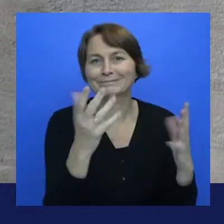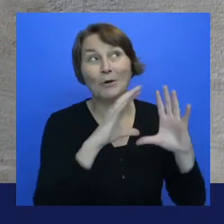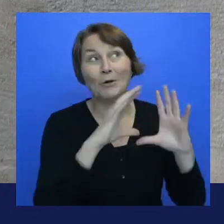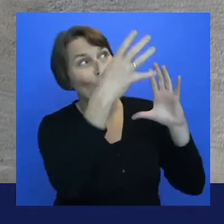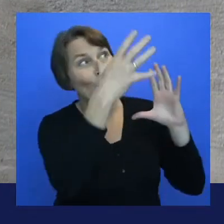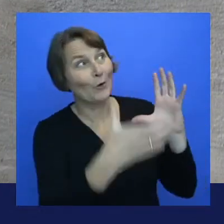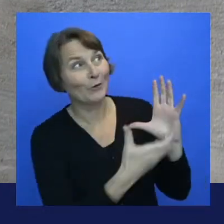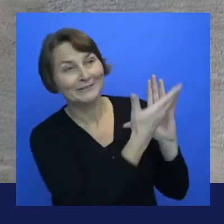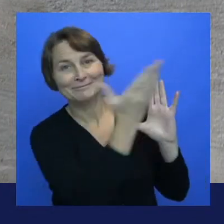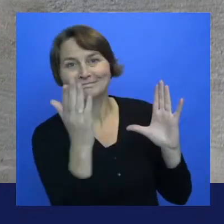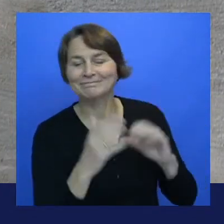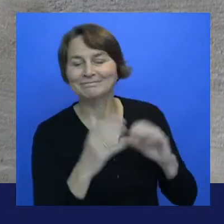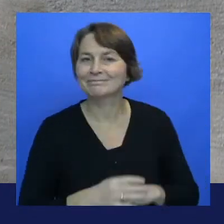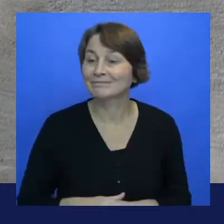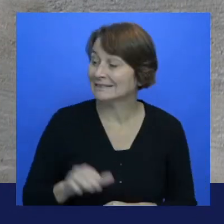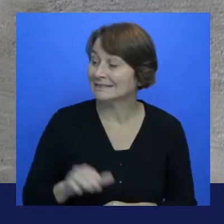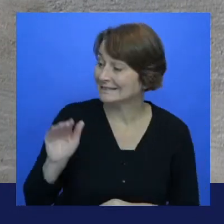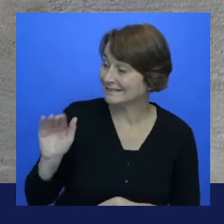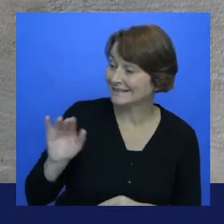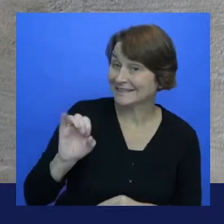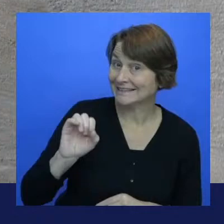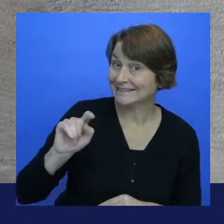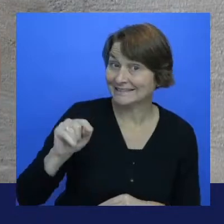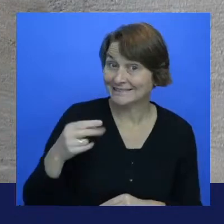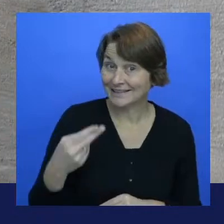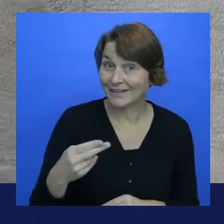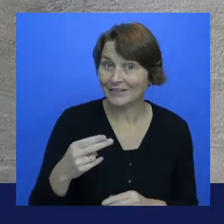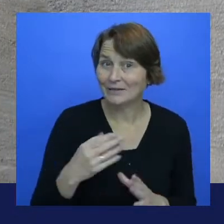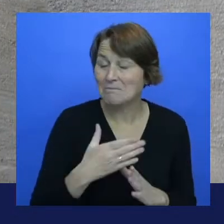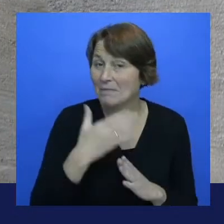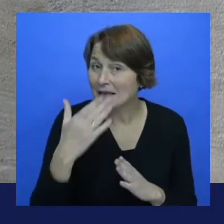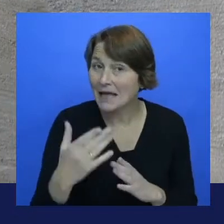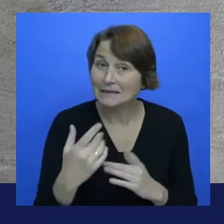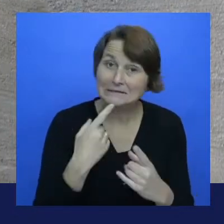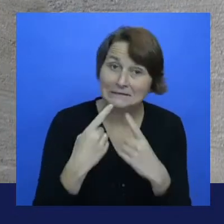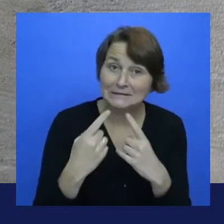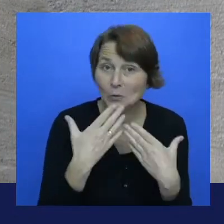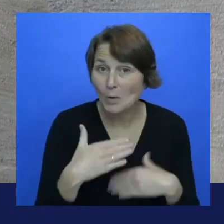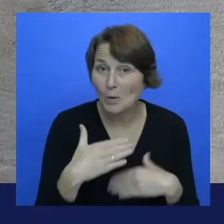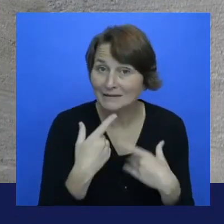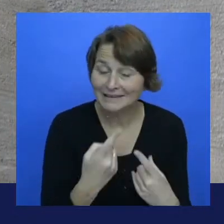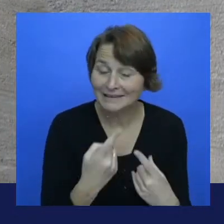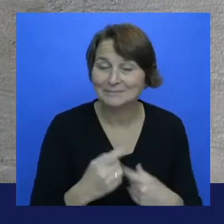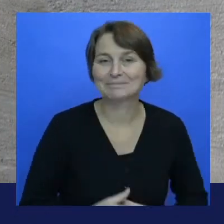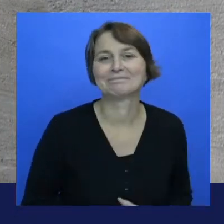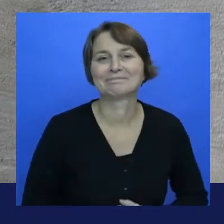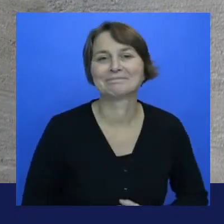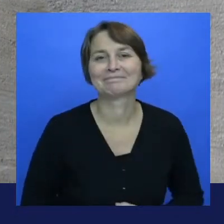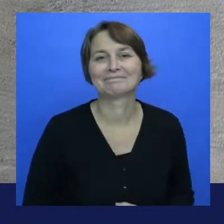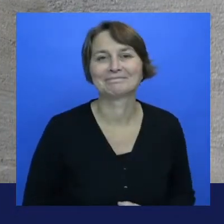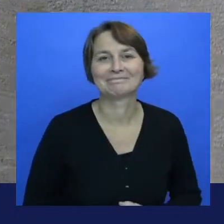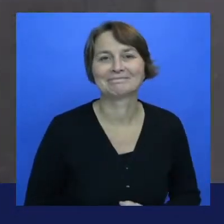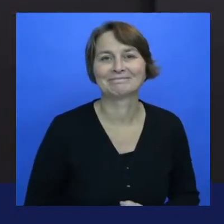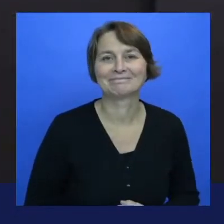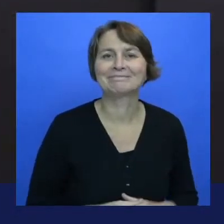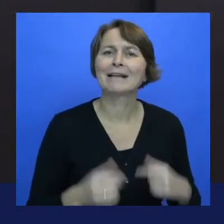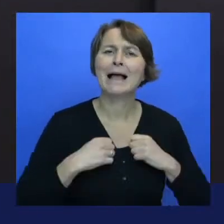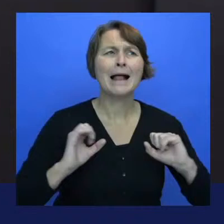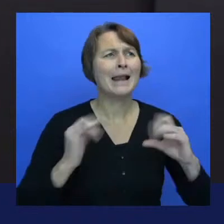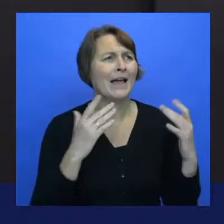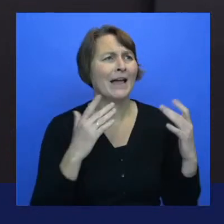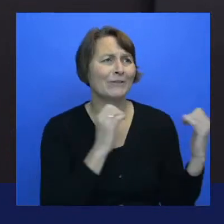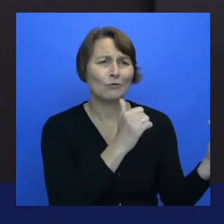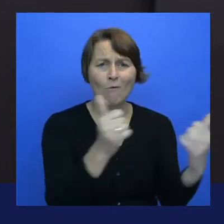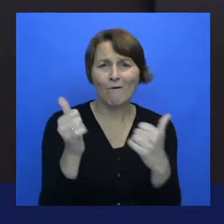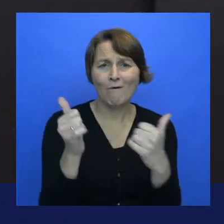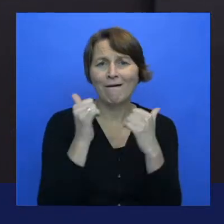do you have any final words for us? Any wisdom that you want to share with us? Yeah. Life is awesome. Go forth